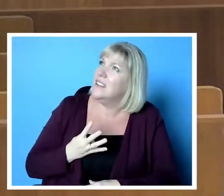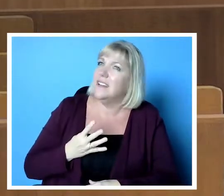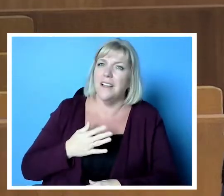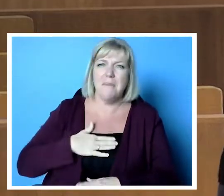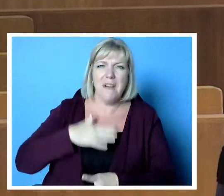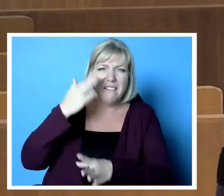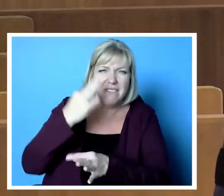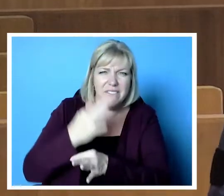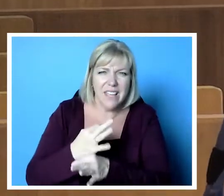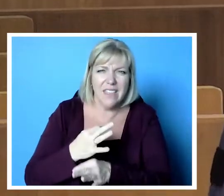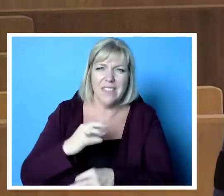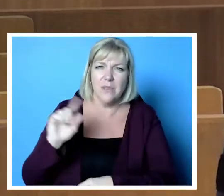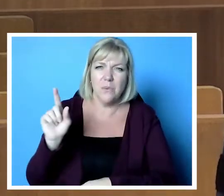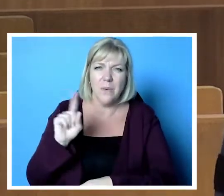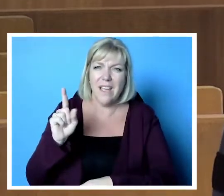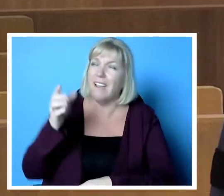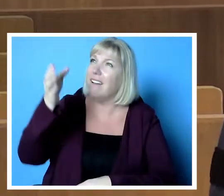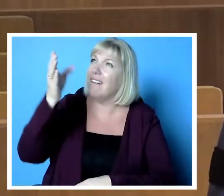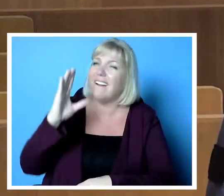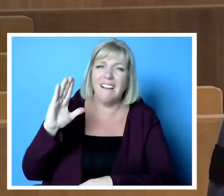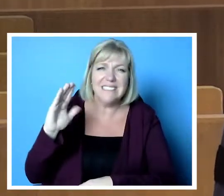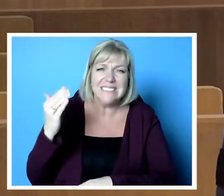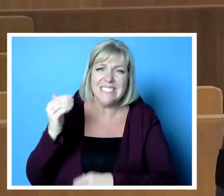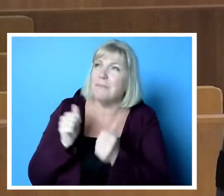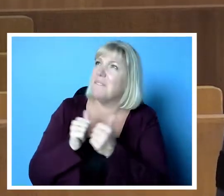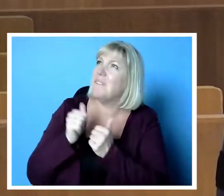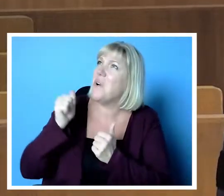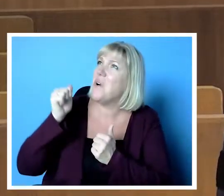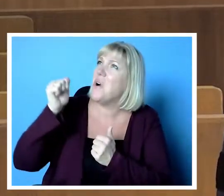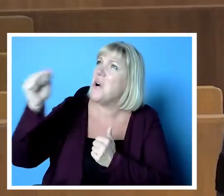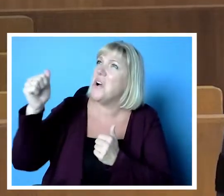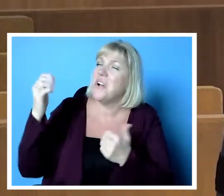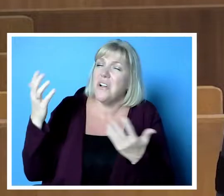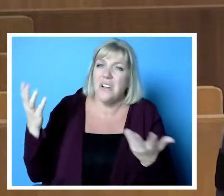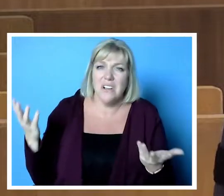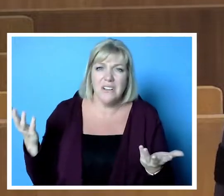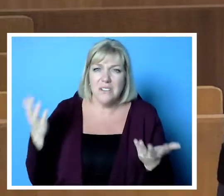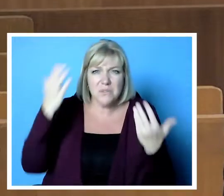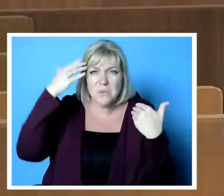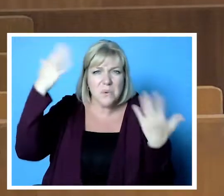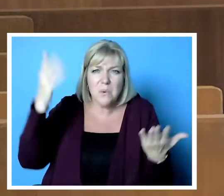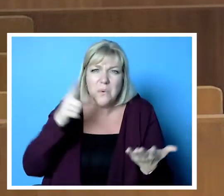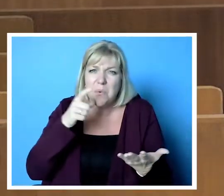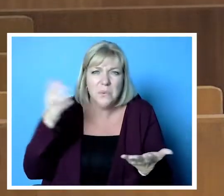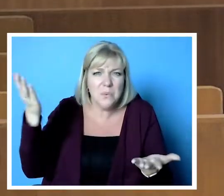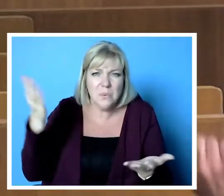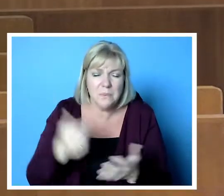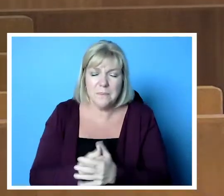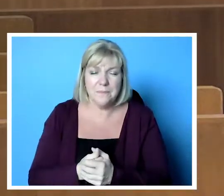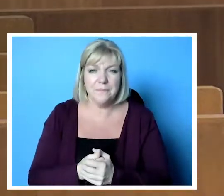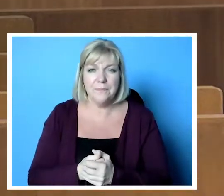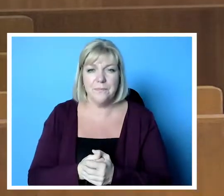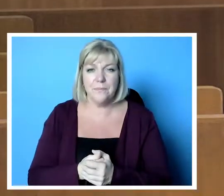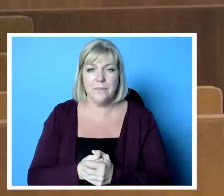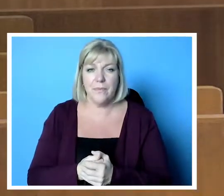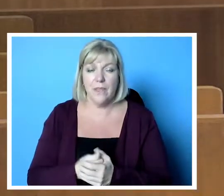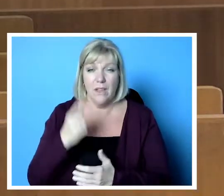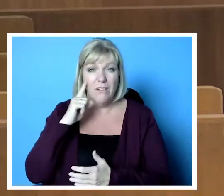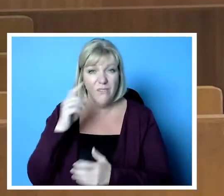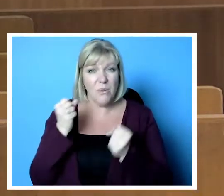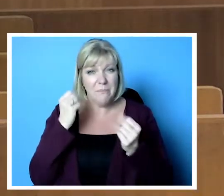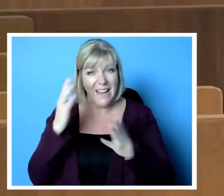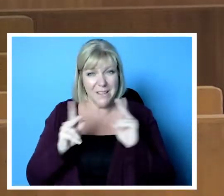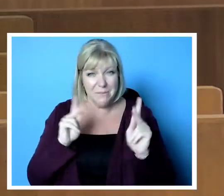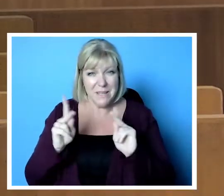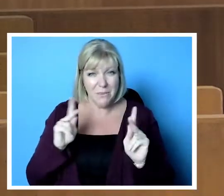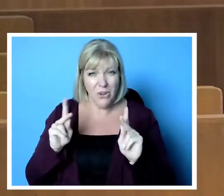a God who often feels distant and unknowable. For many of us, the entire last year has